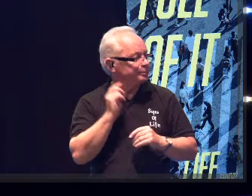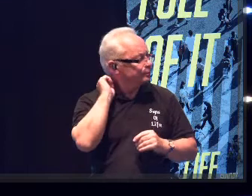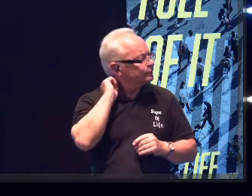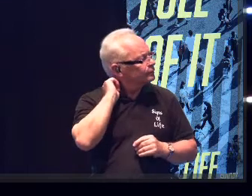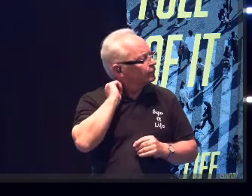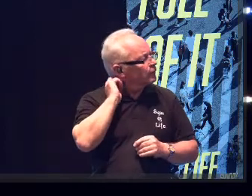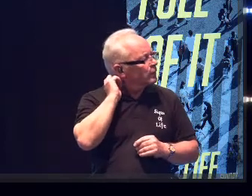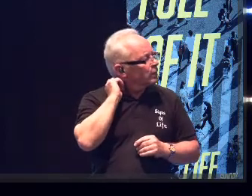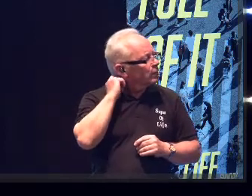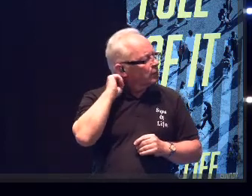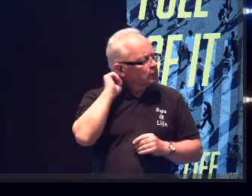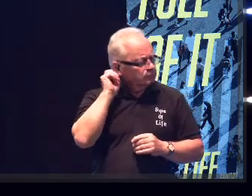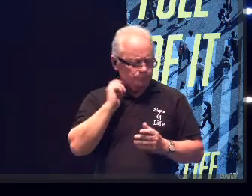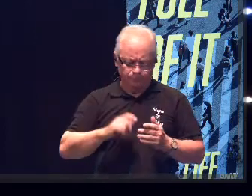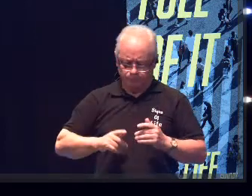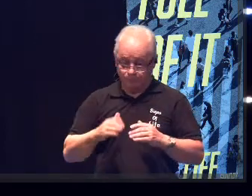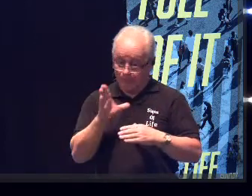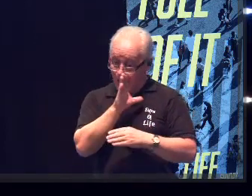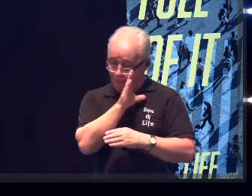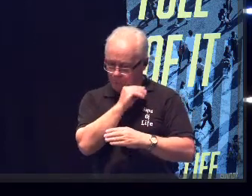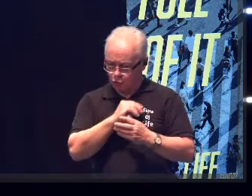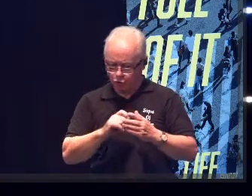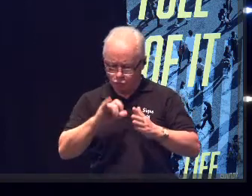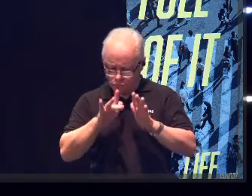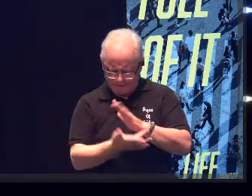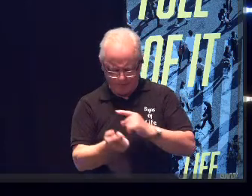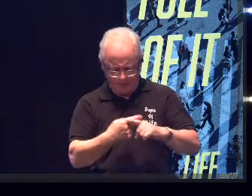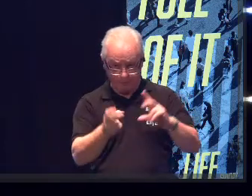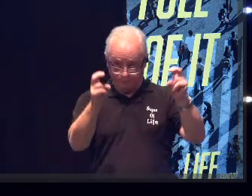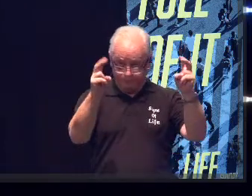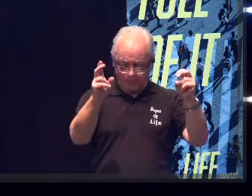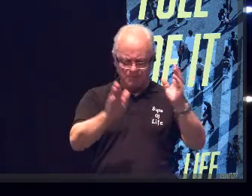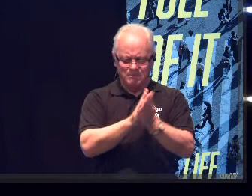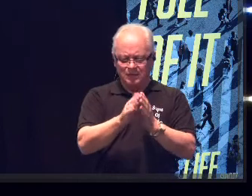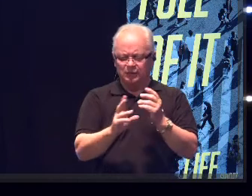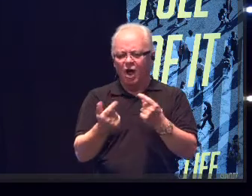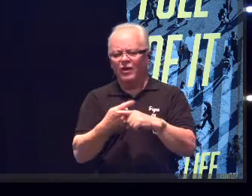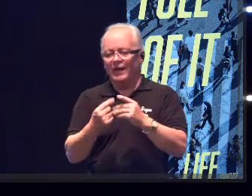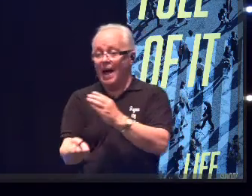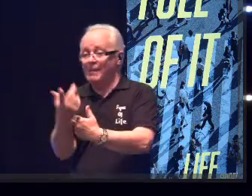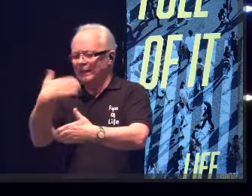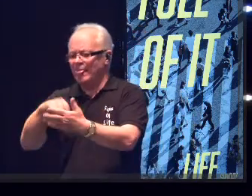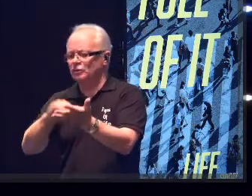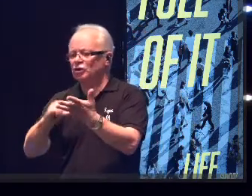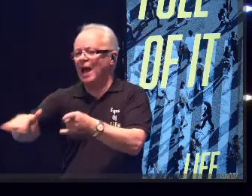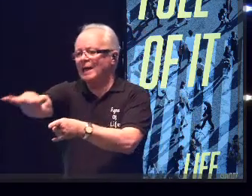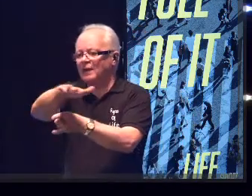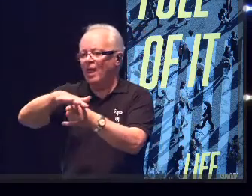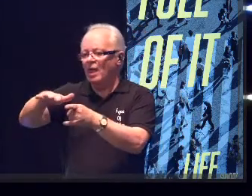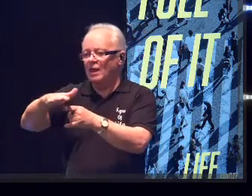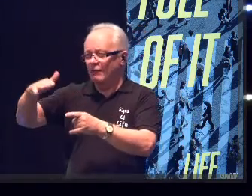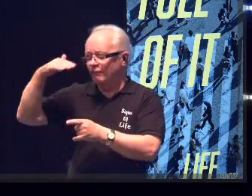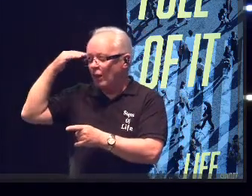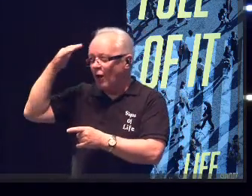But it's this whole post-Christian thing is also going on with this other thing that's happening in society right now that philosophers